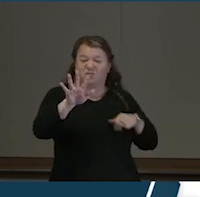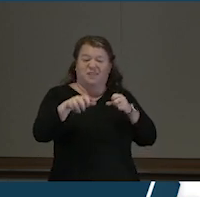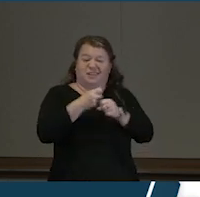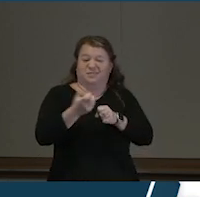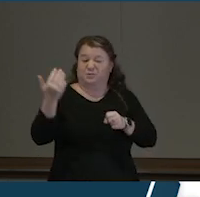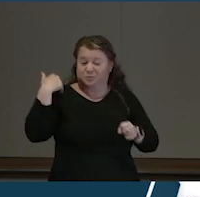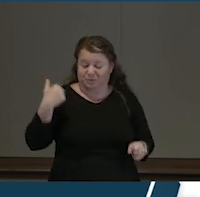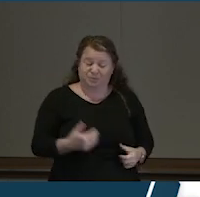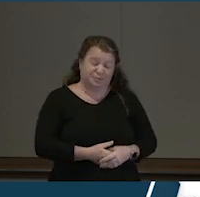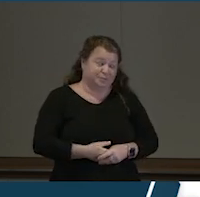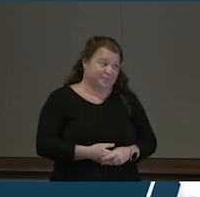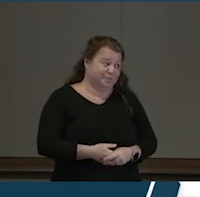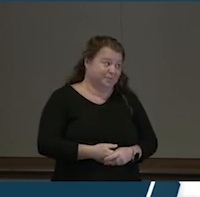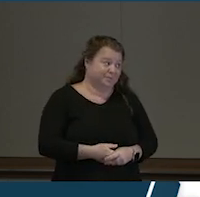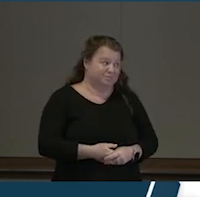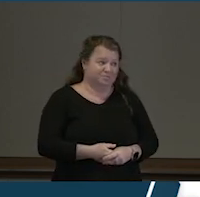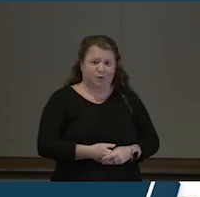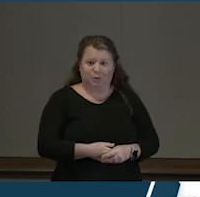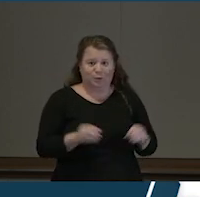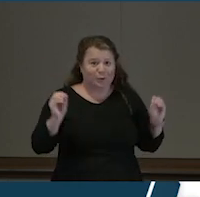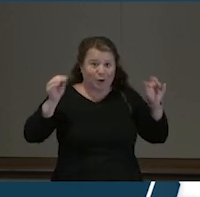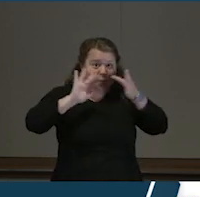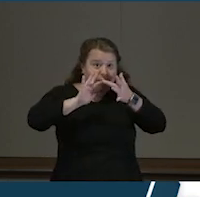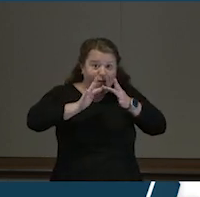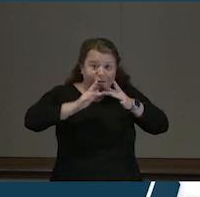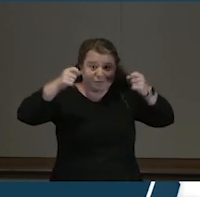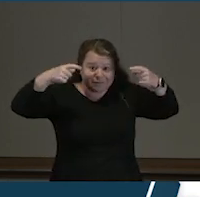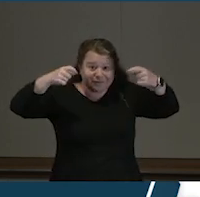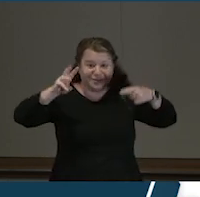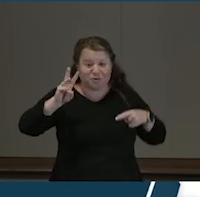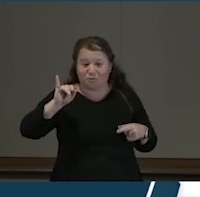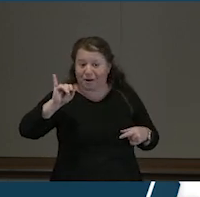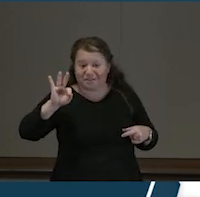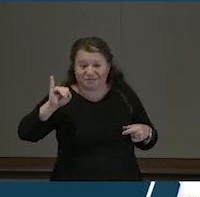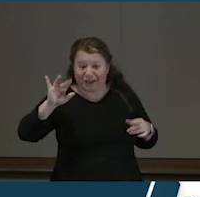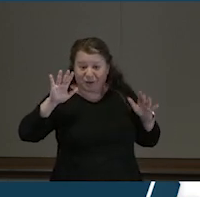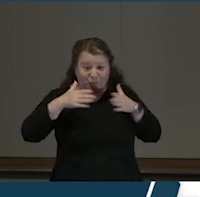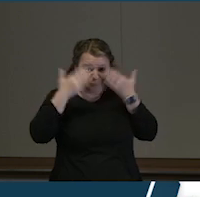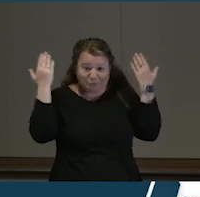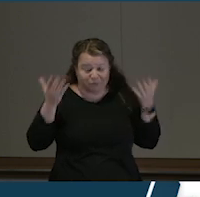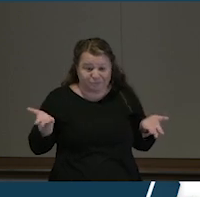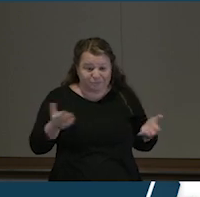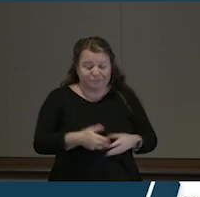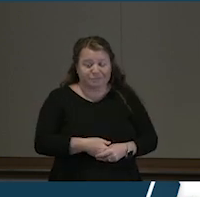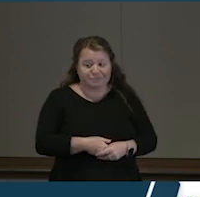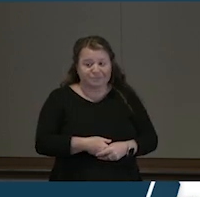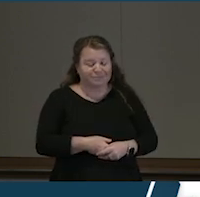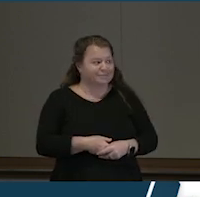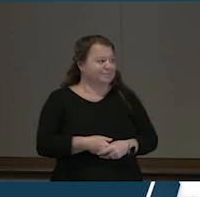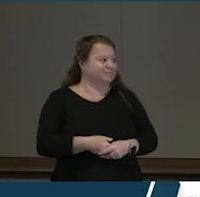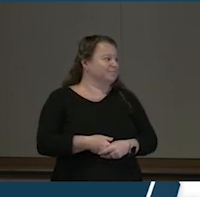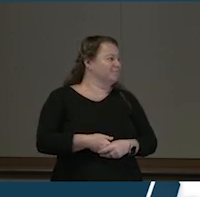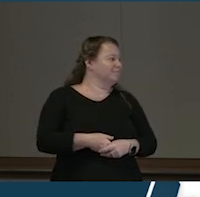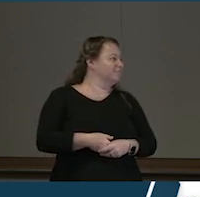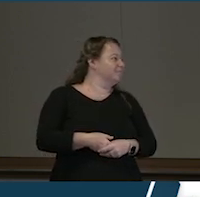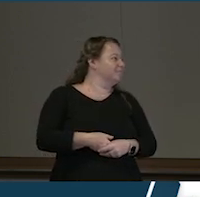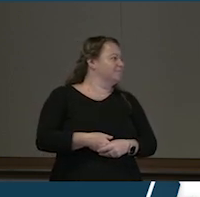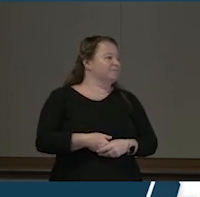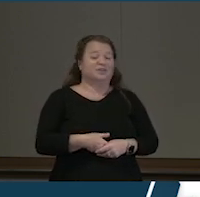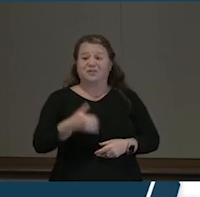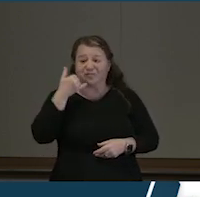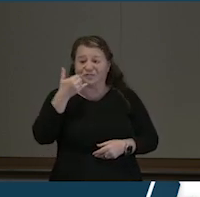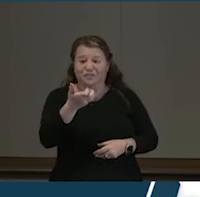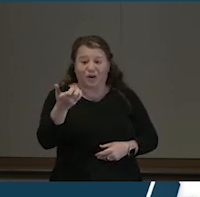years ago. There was no Wi-Fi. Like, Wi-Fi wasn't a thing. Certainly these things, yeah, no, none of